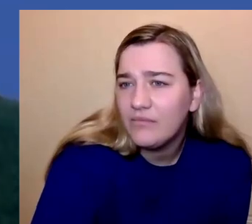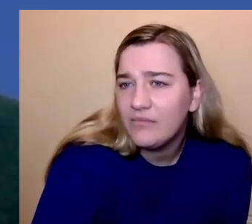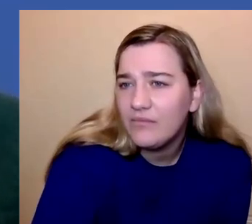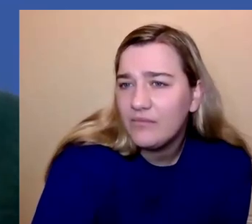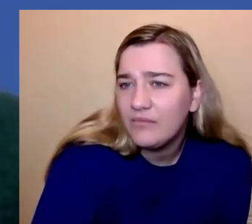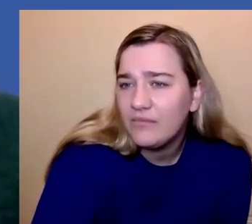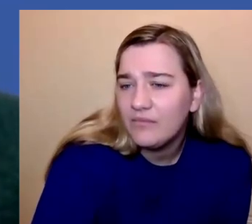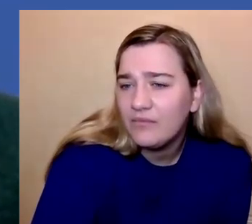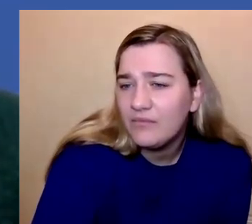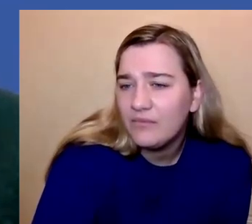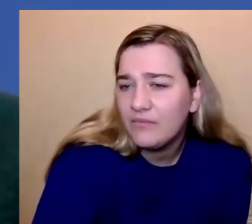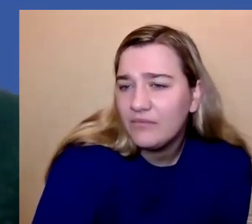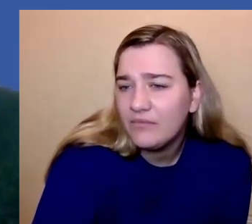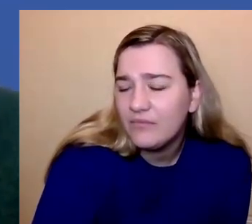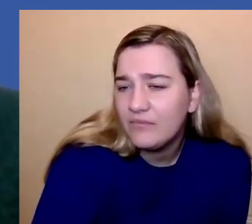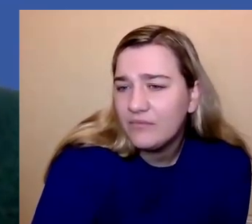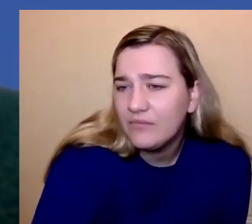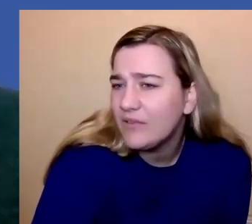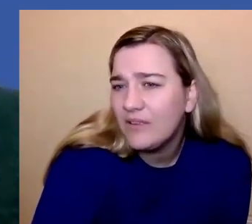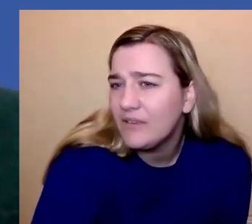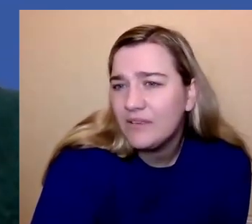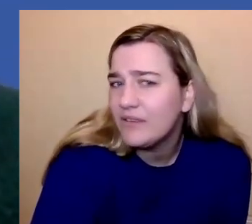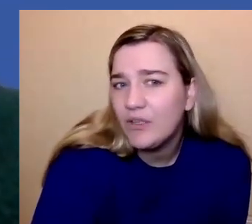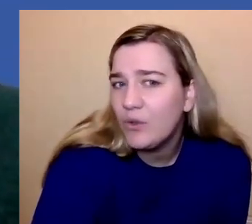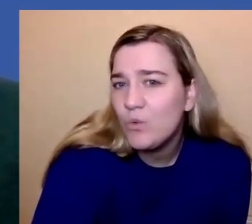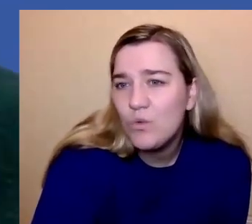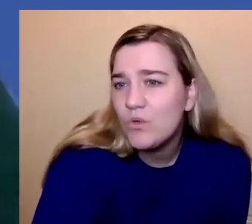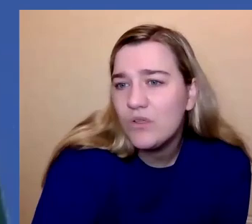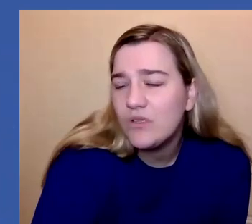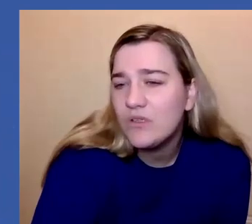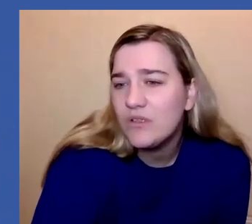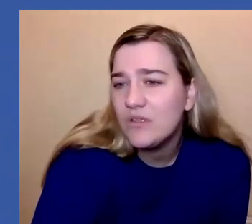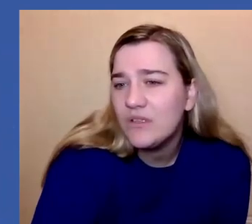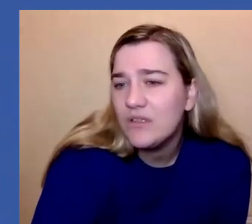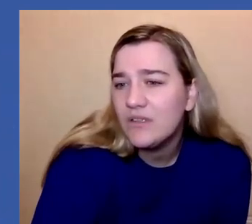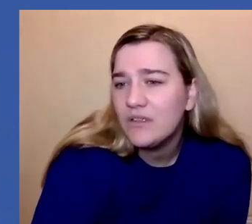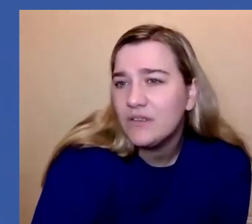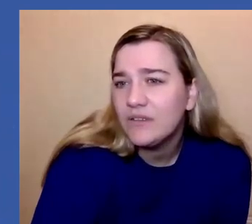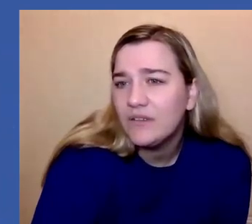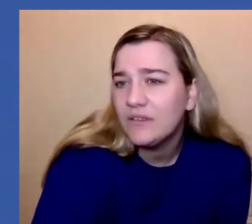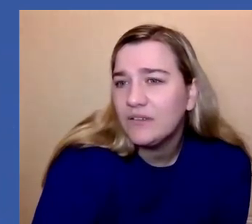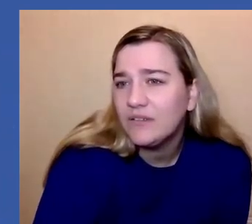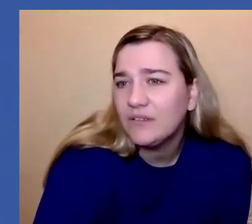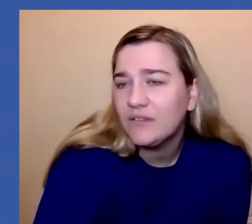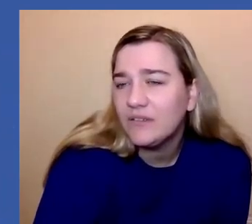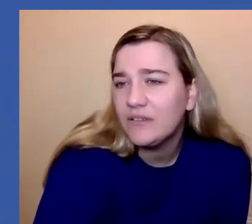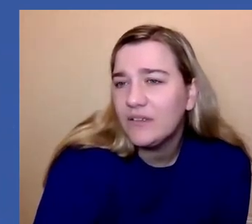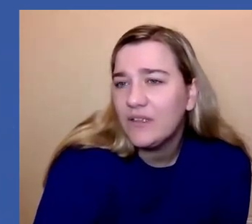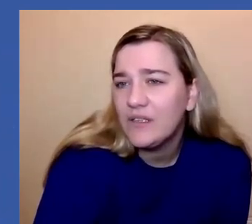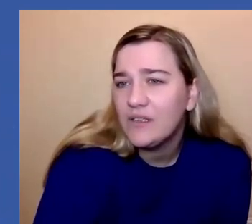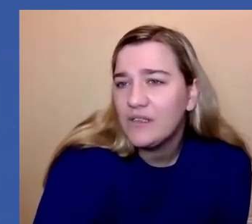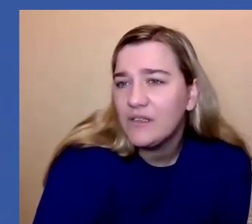what? Oh. Can we hear Stuart okay? No, okay. We'll try that again